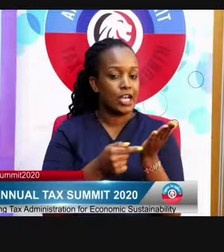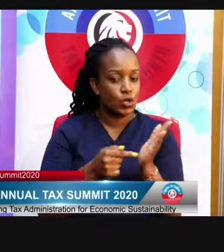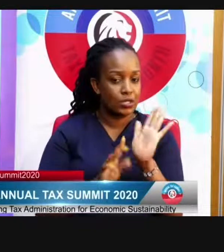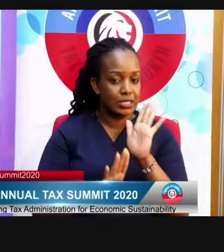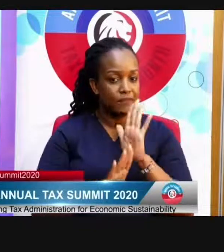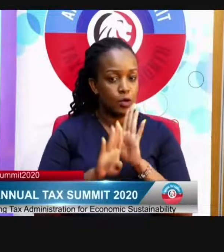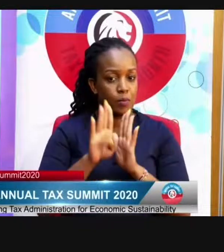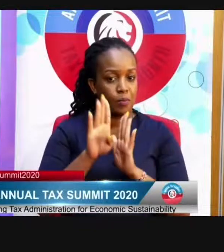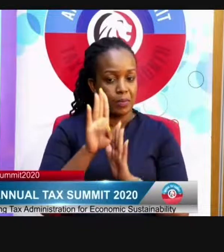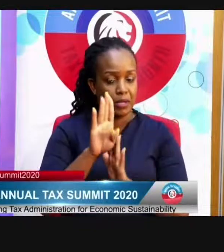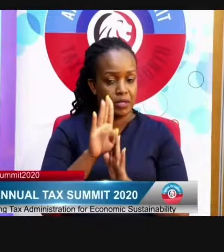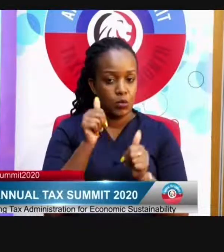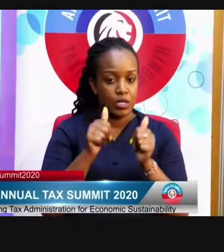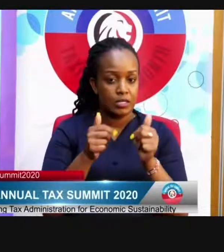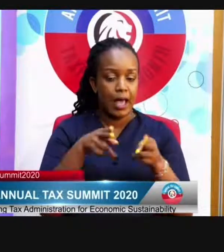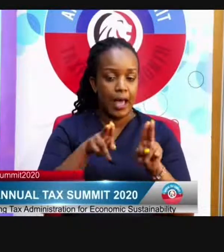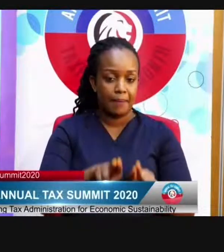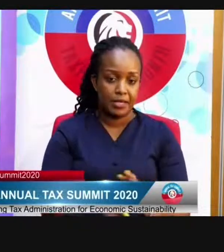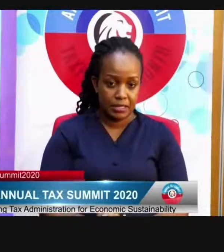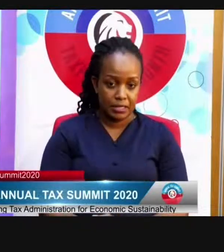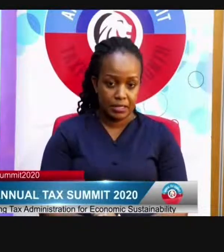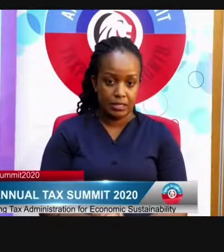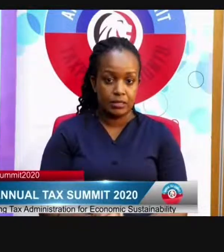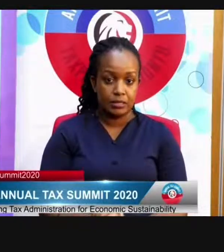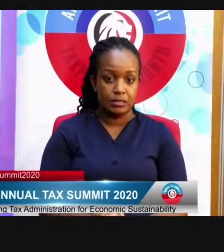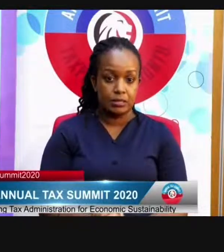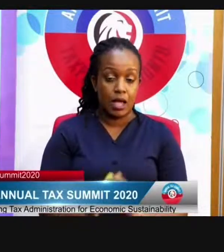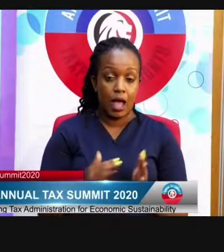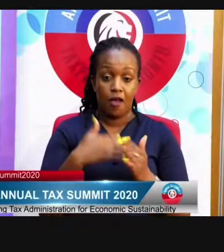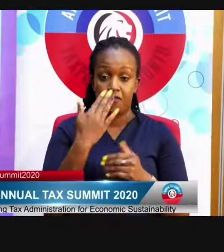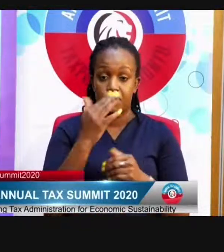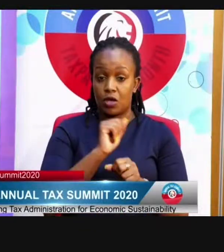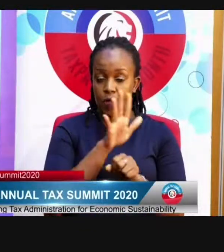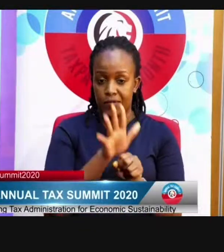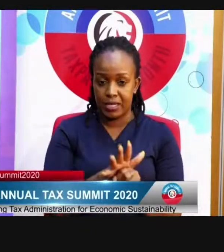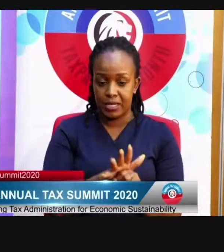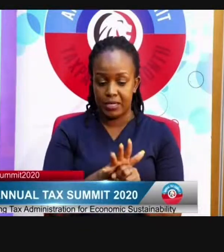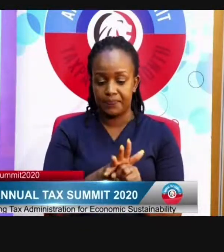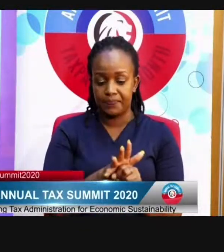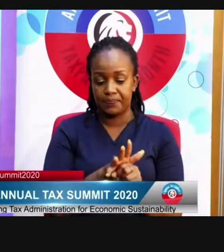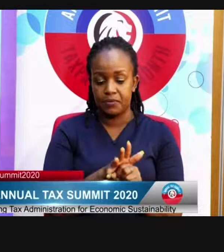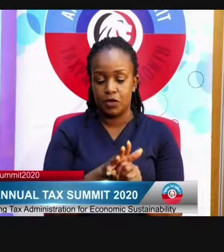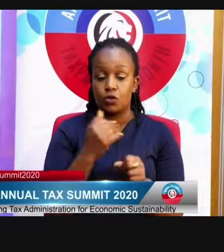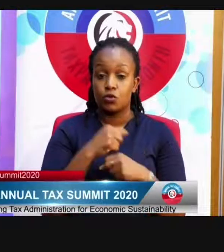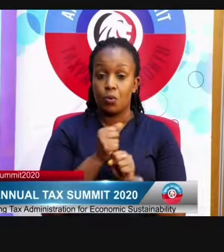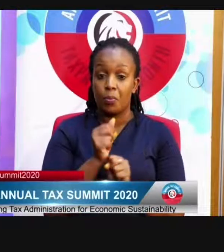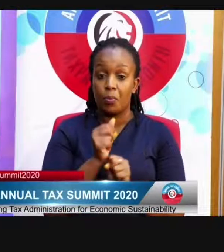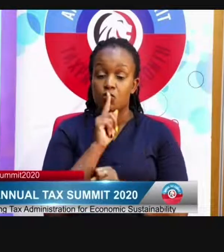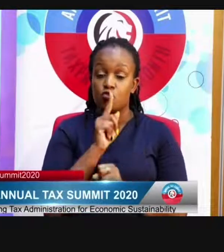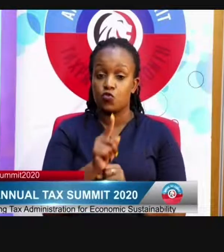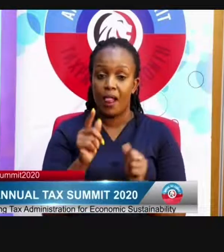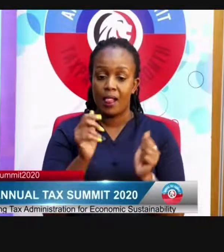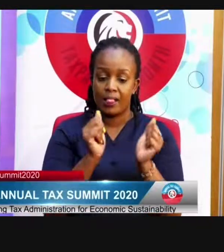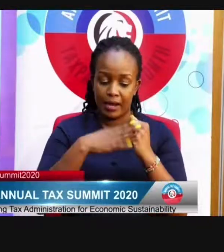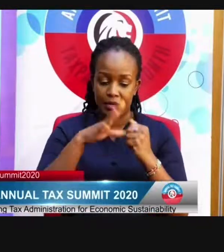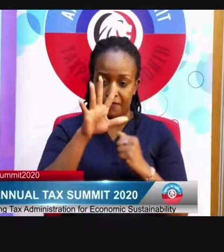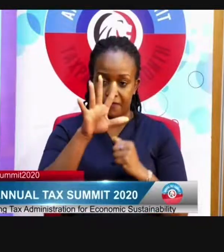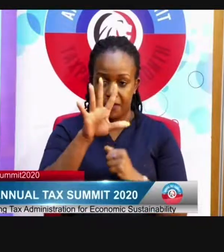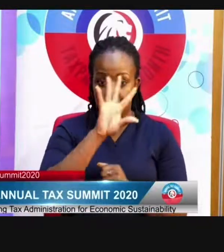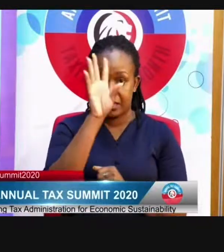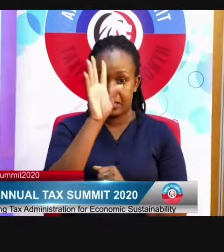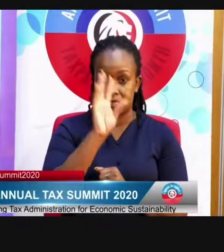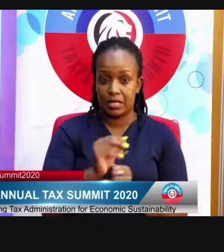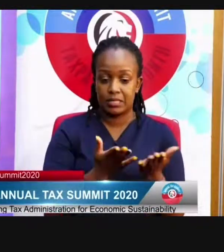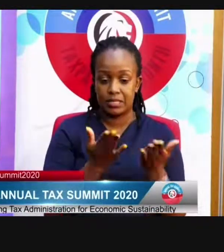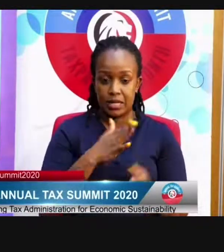prior to COVID that ensured that 95% of our services have